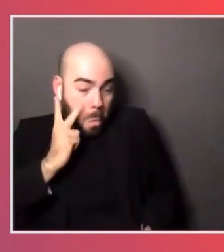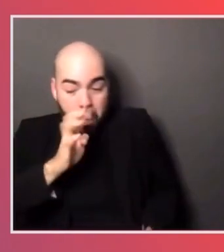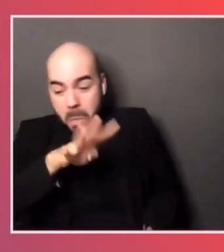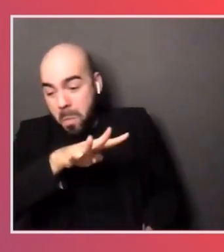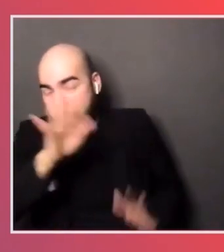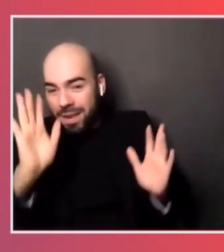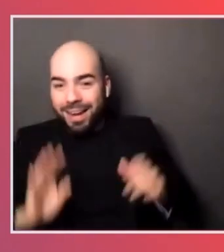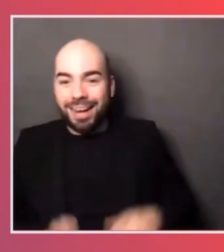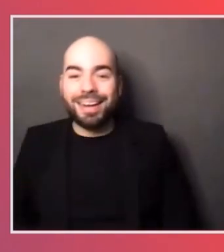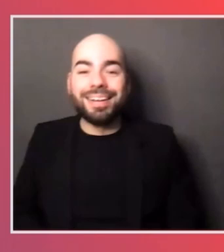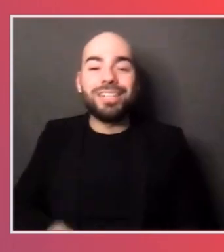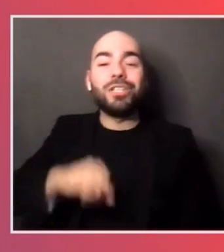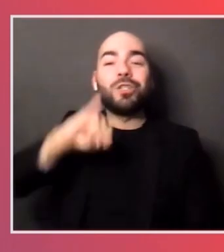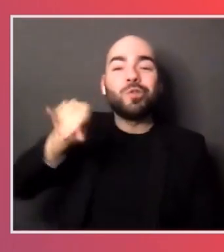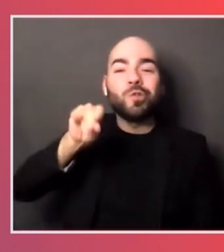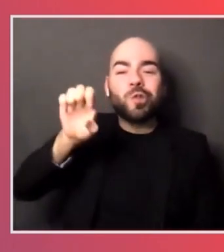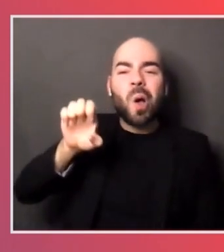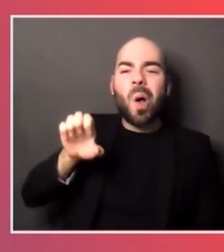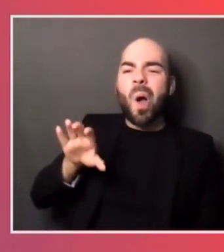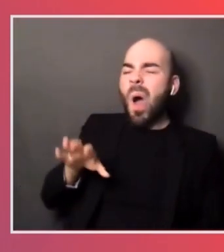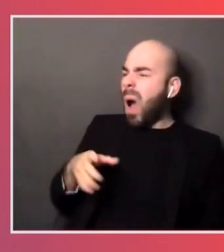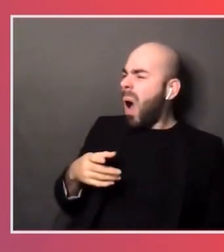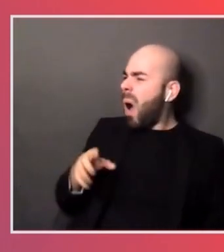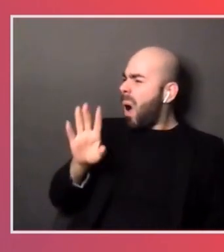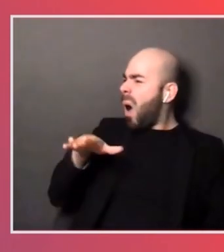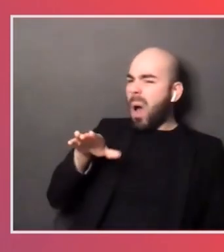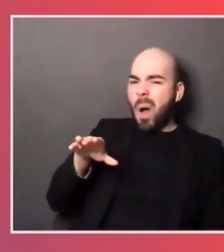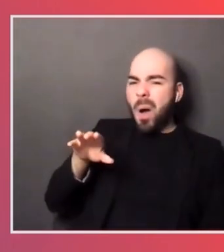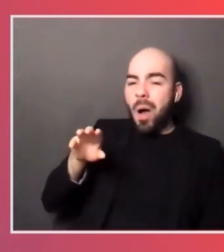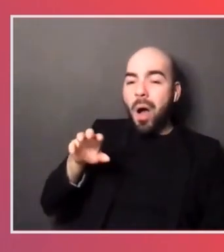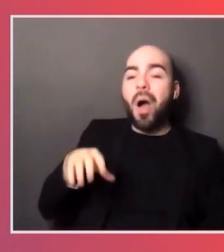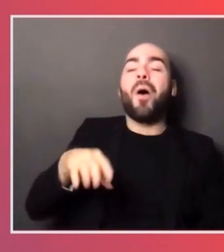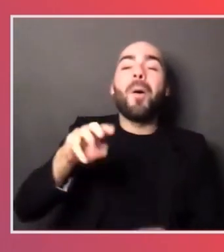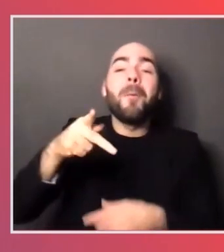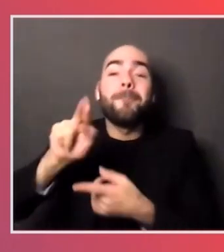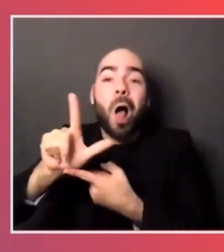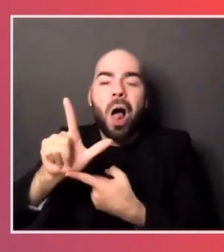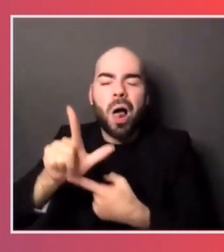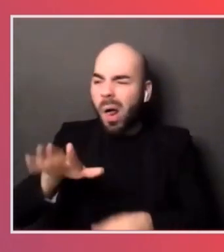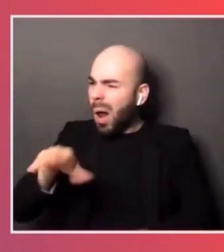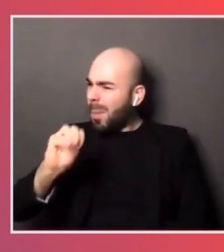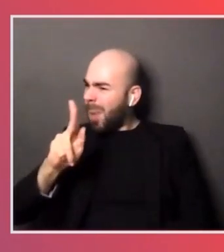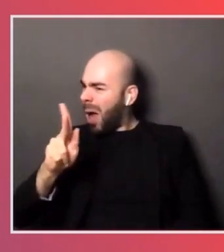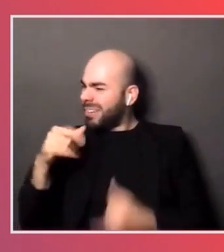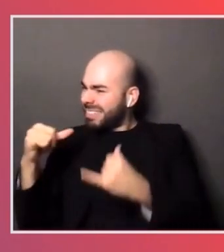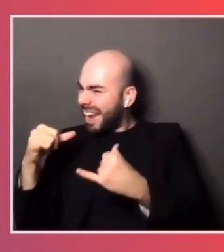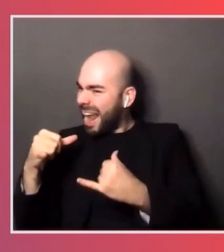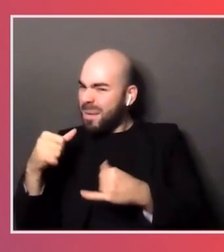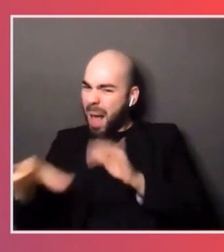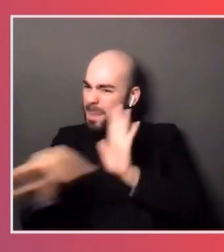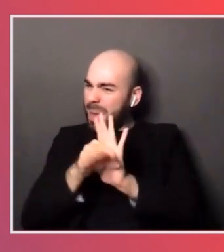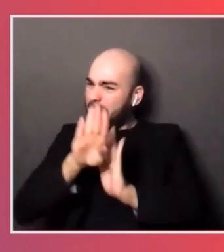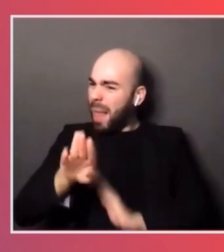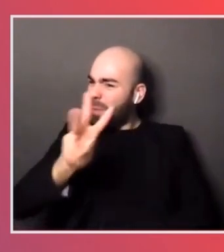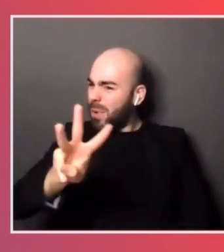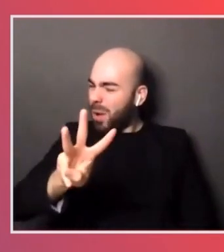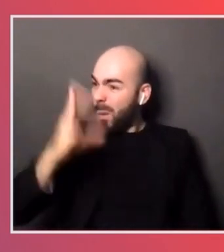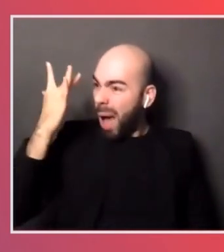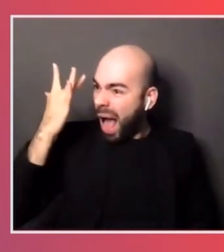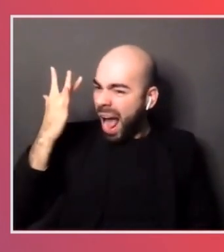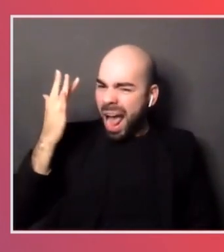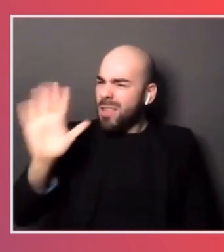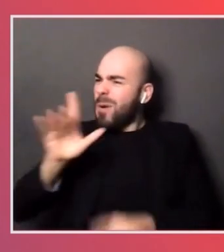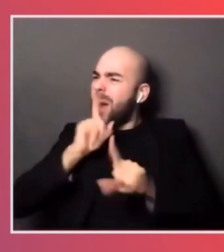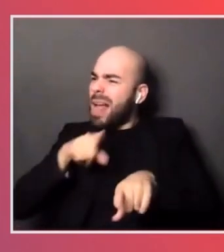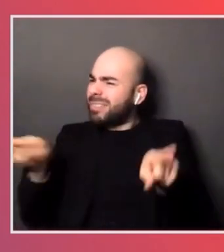well for all those answers that you gave, which I think are all true. But seeing as it sounds dumb to